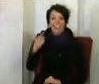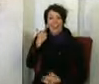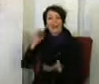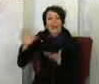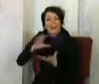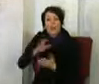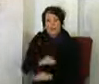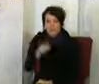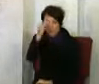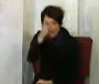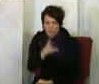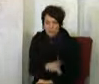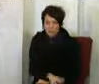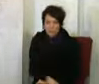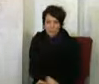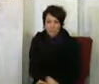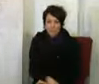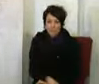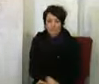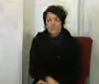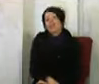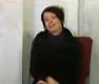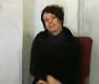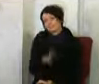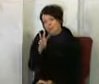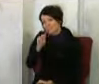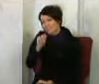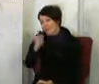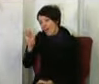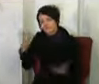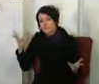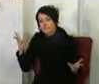Which, by the way, stands for Where's the Faith?